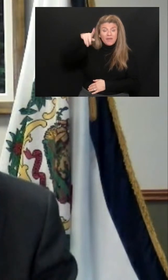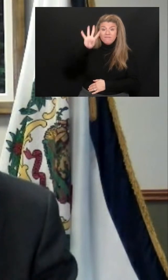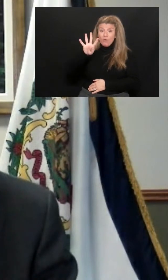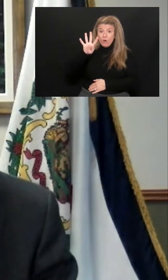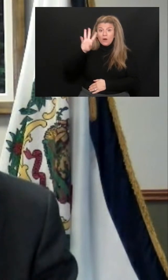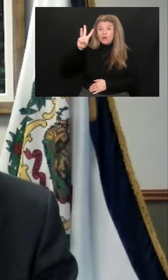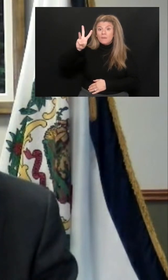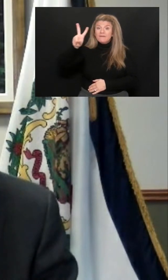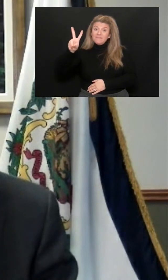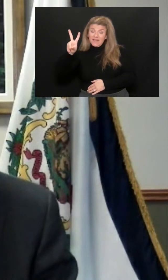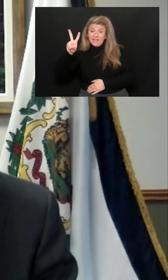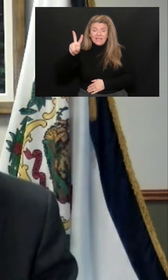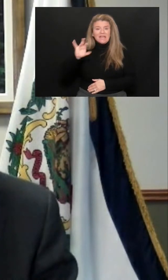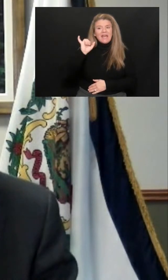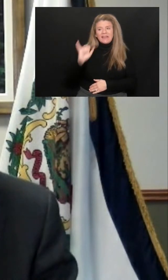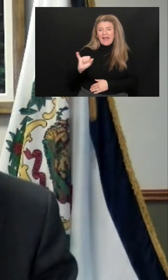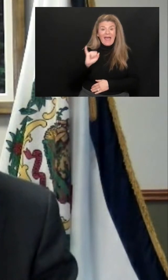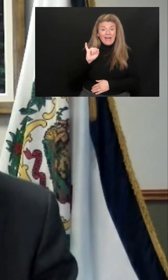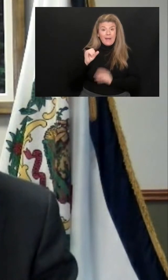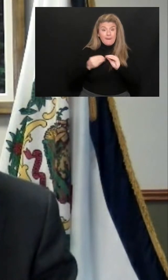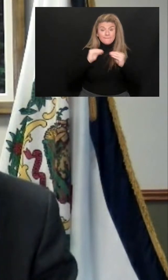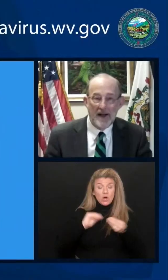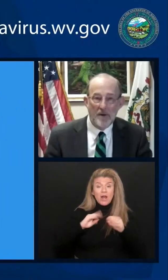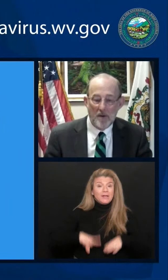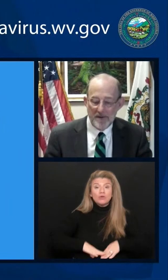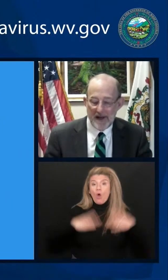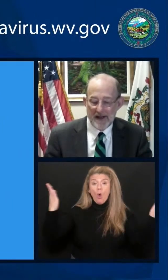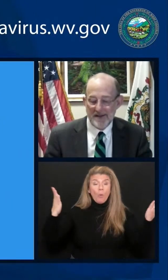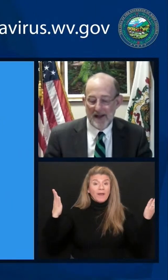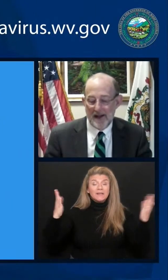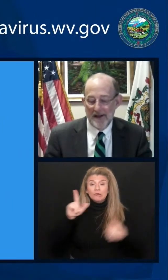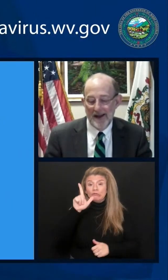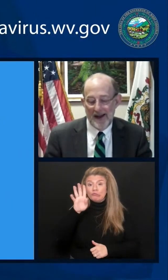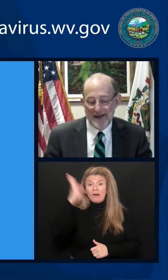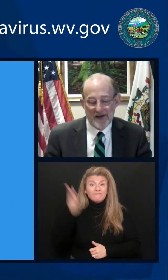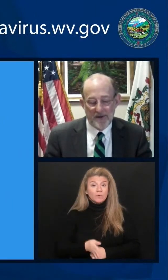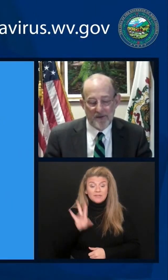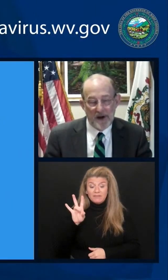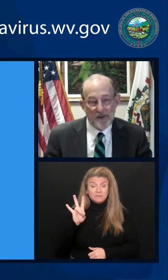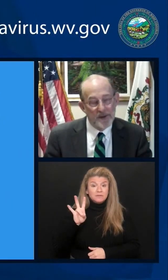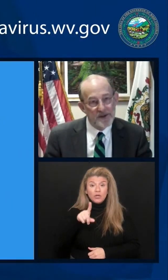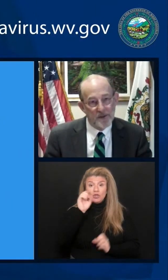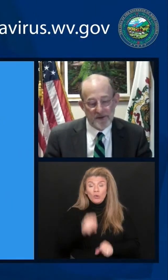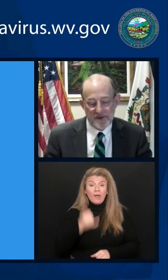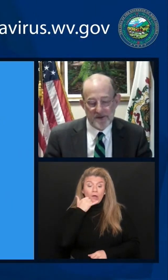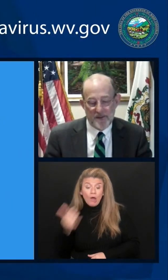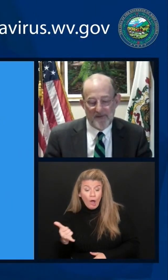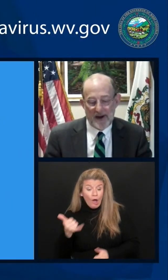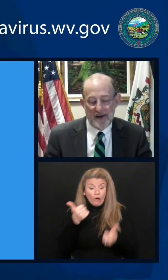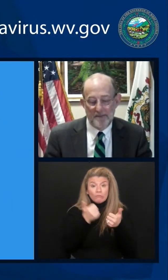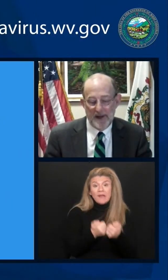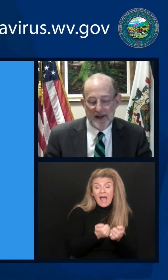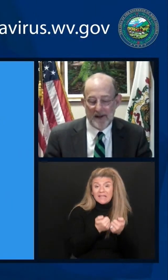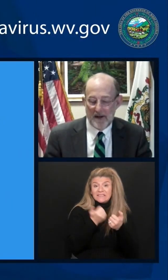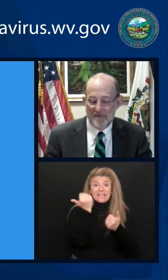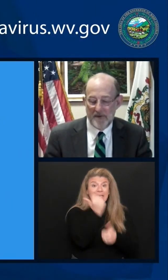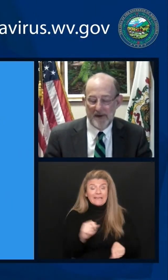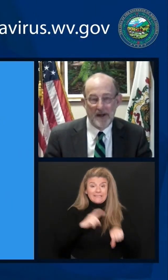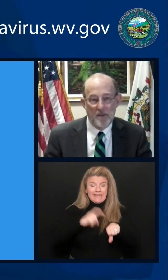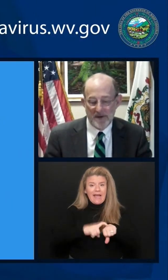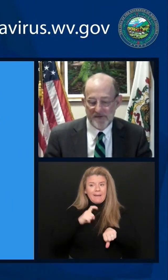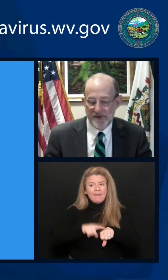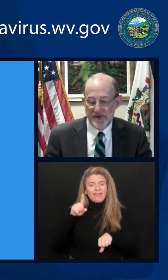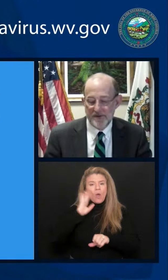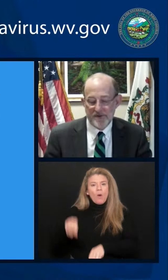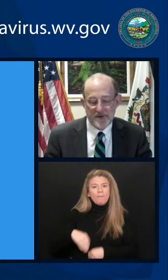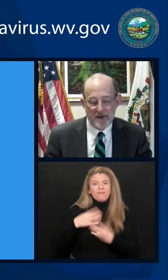1-844-APLP4WV is a 24/7 call, chat, or text line, and it's a great resource to provide immediate help from